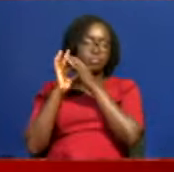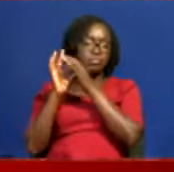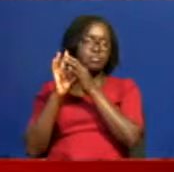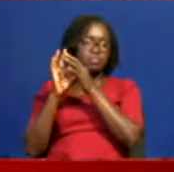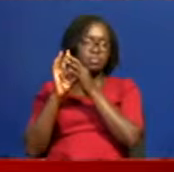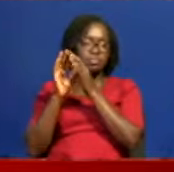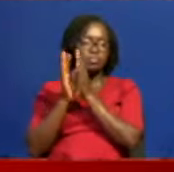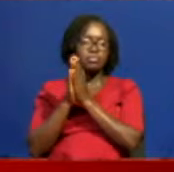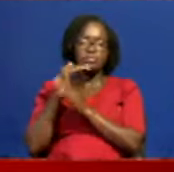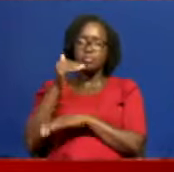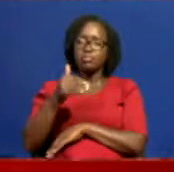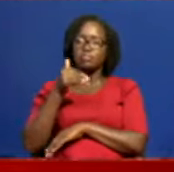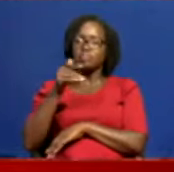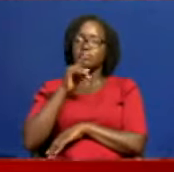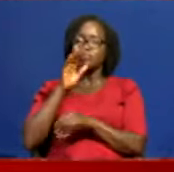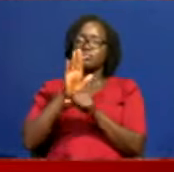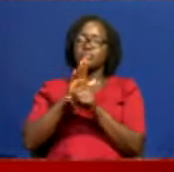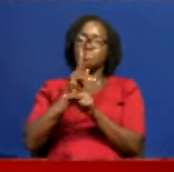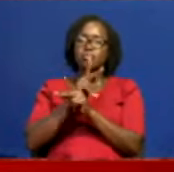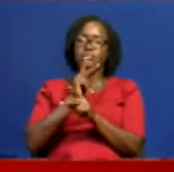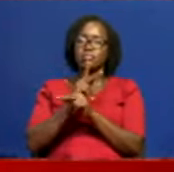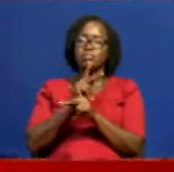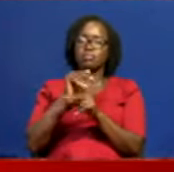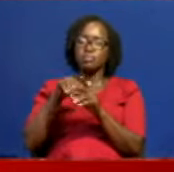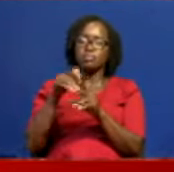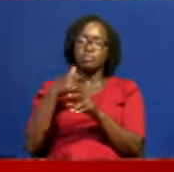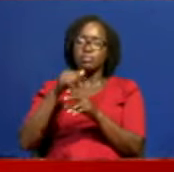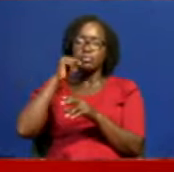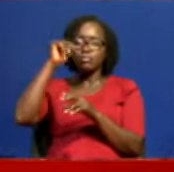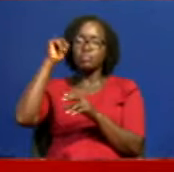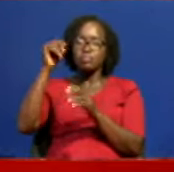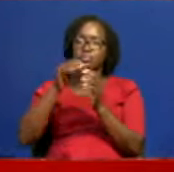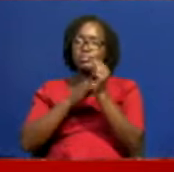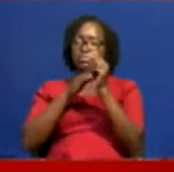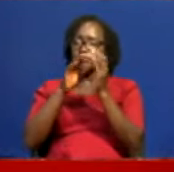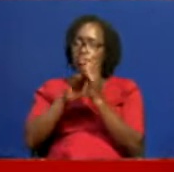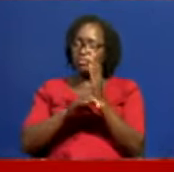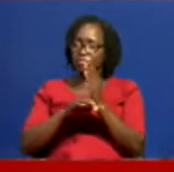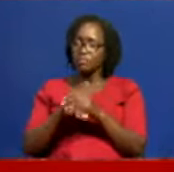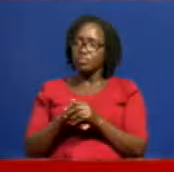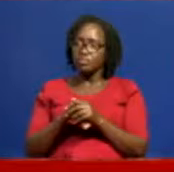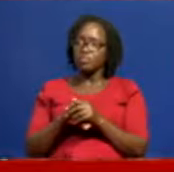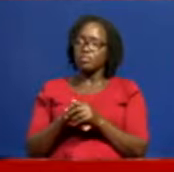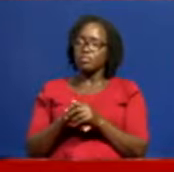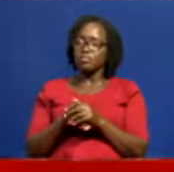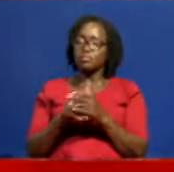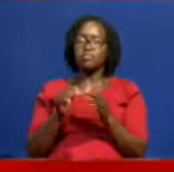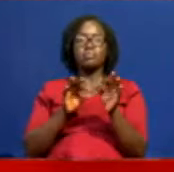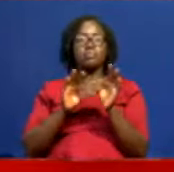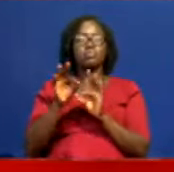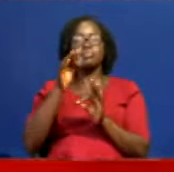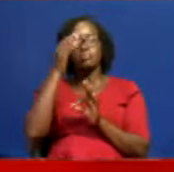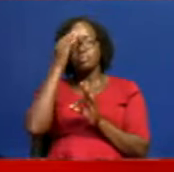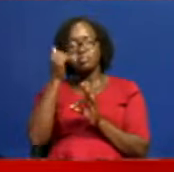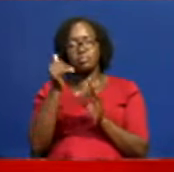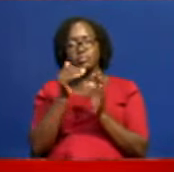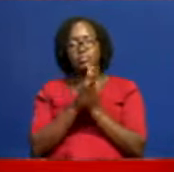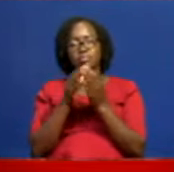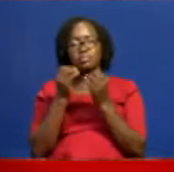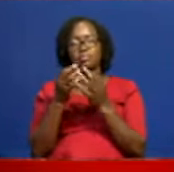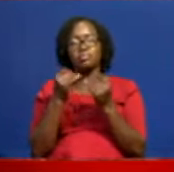of consistent promise-keeping in our political leadership. This may explain why